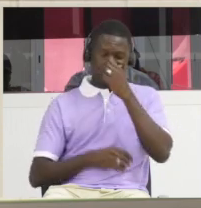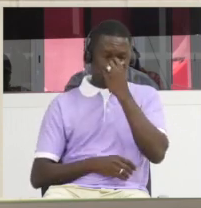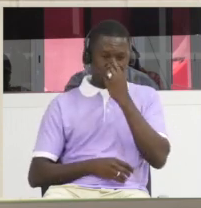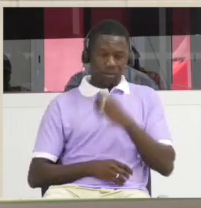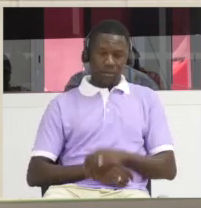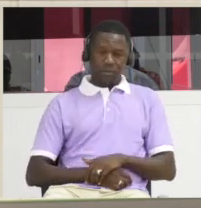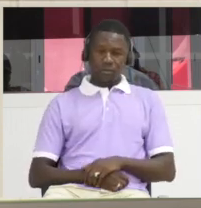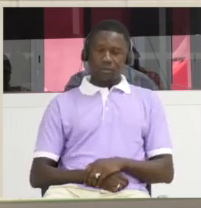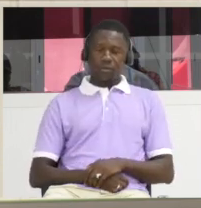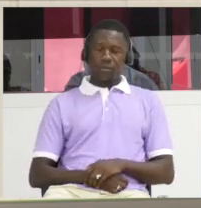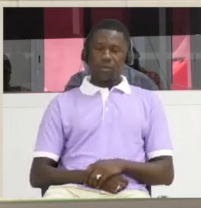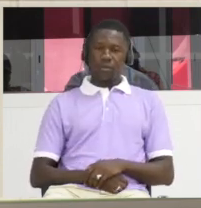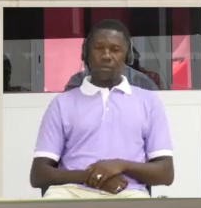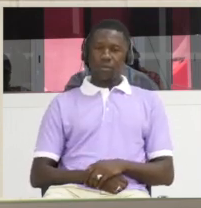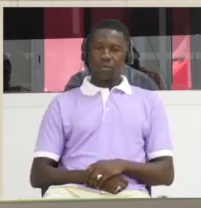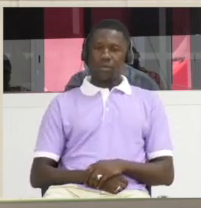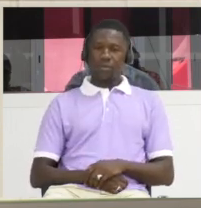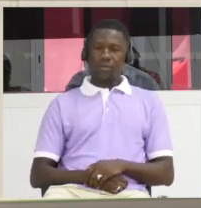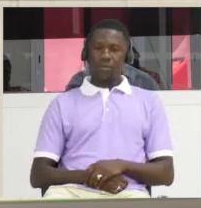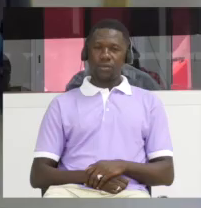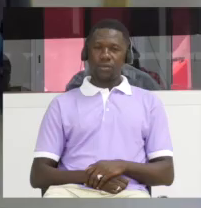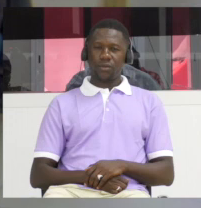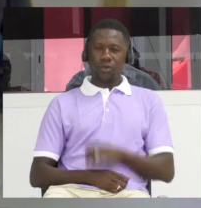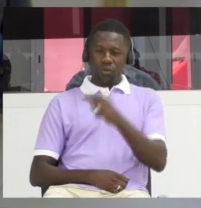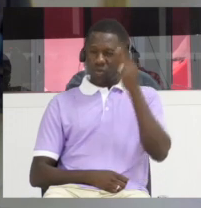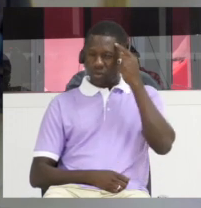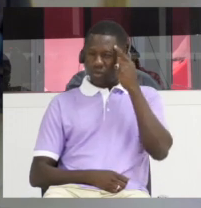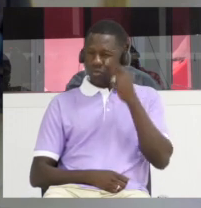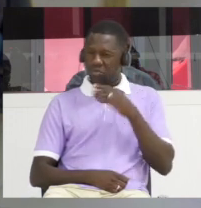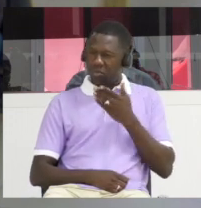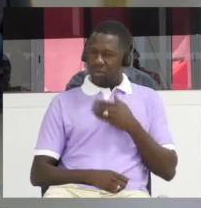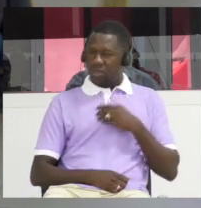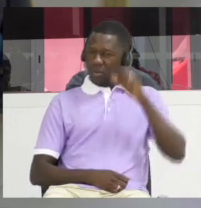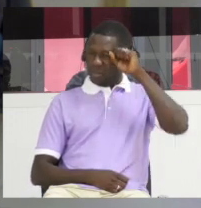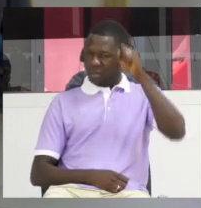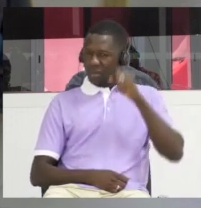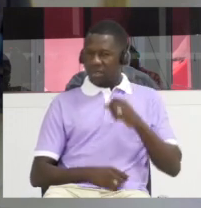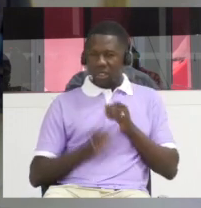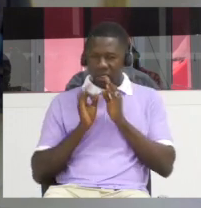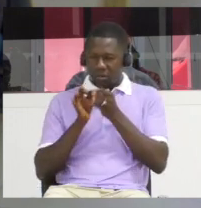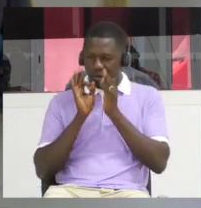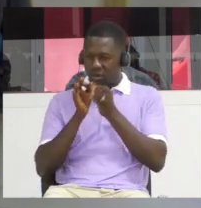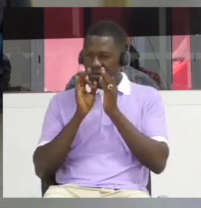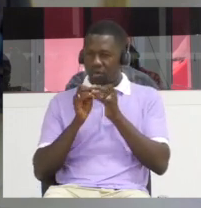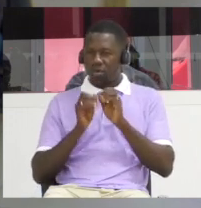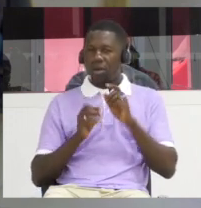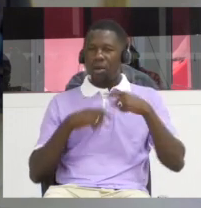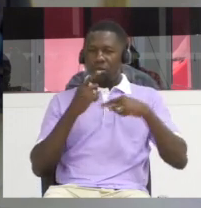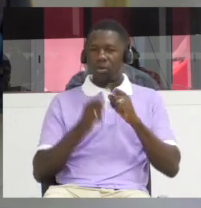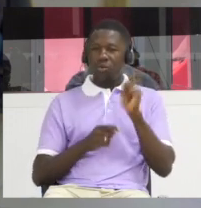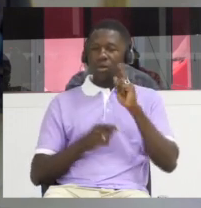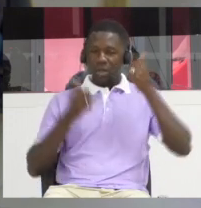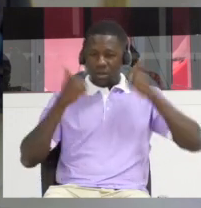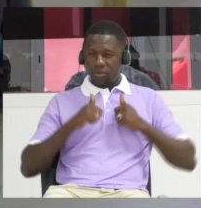Good. So do you know whether the president was ever briefed about what happened at the